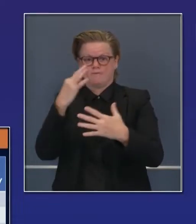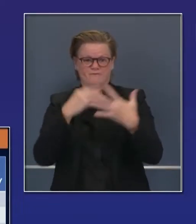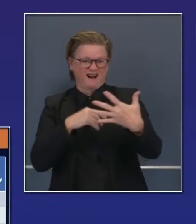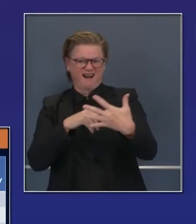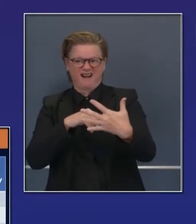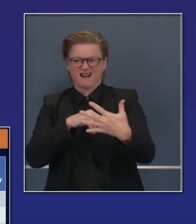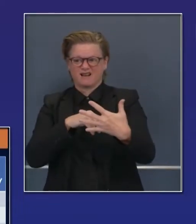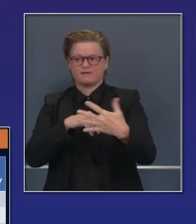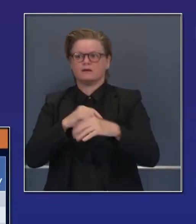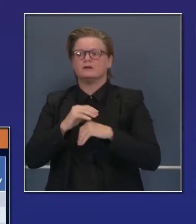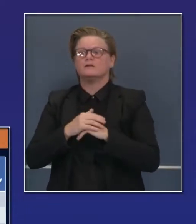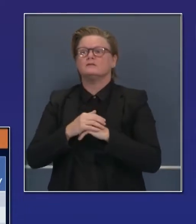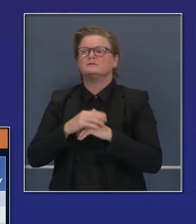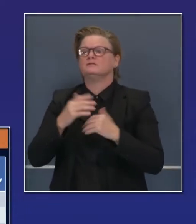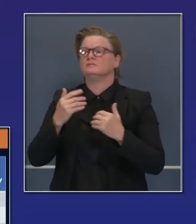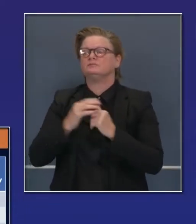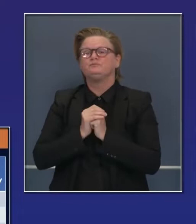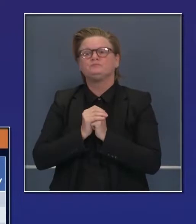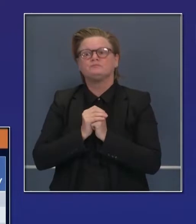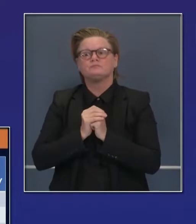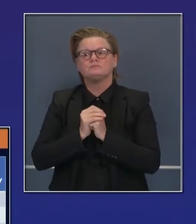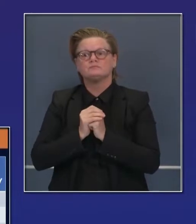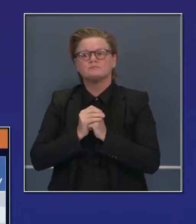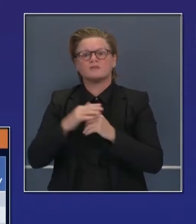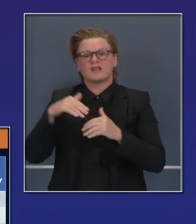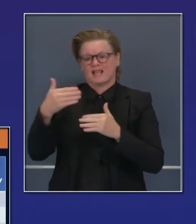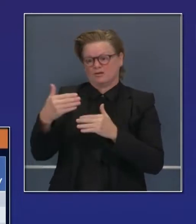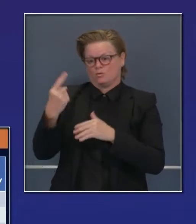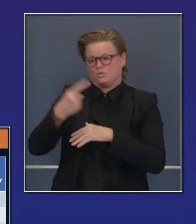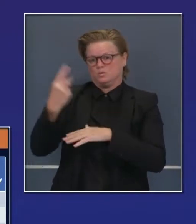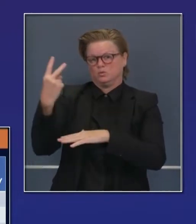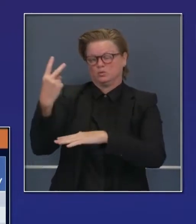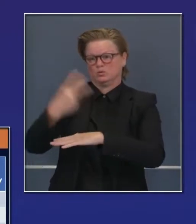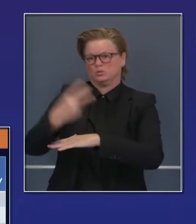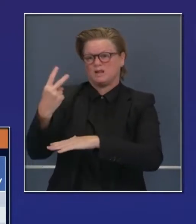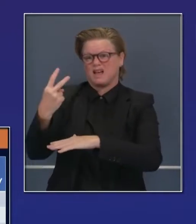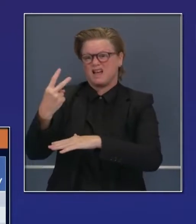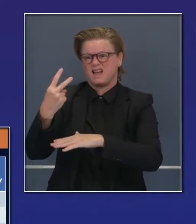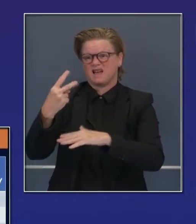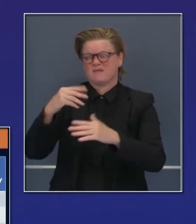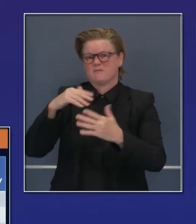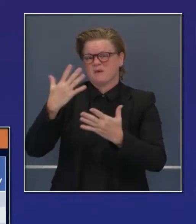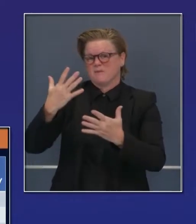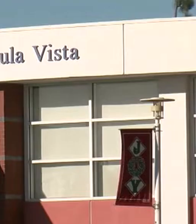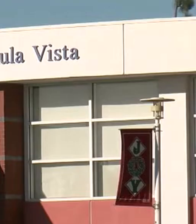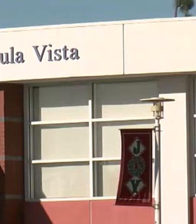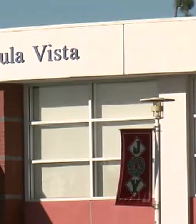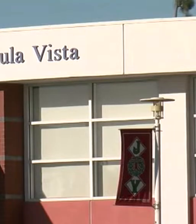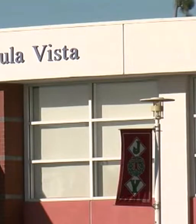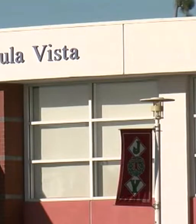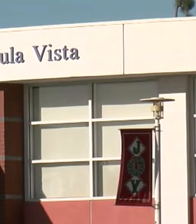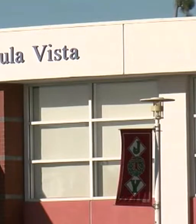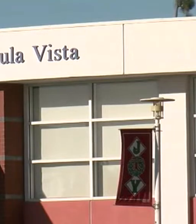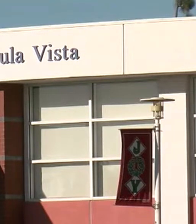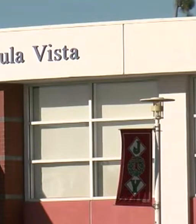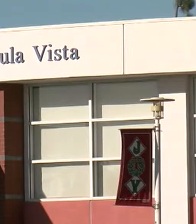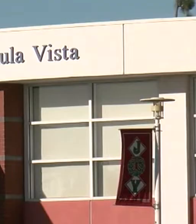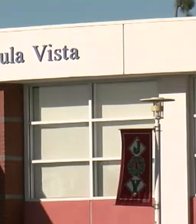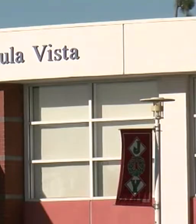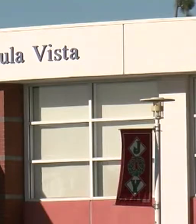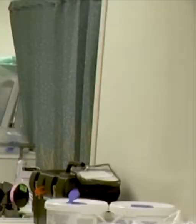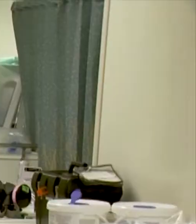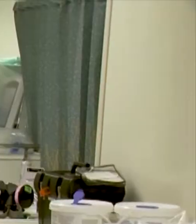as the next day or two, as early or rather as late as the next week or so. That's when he expects less than